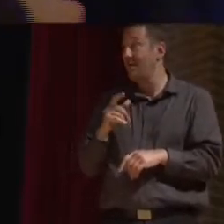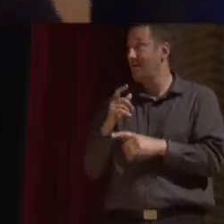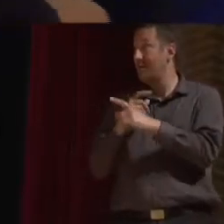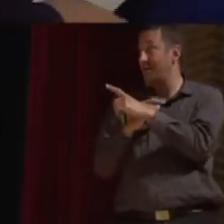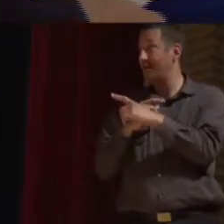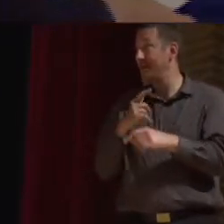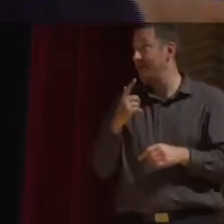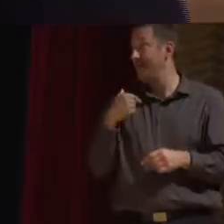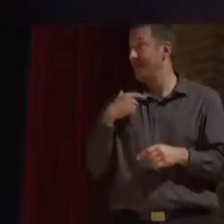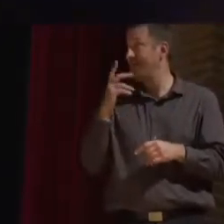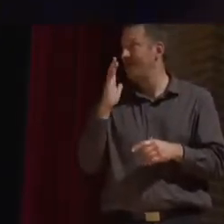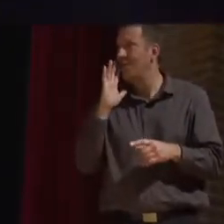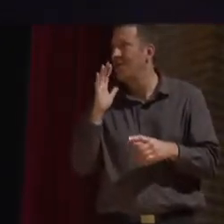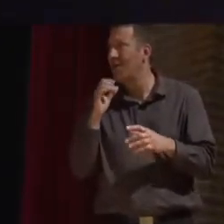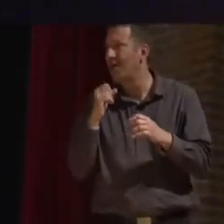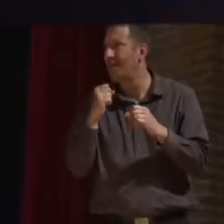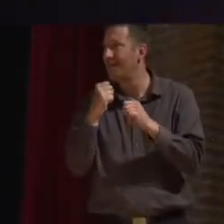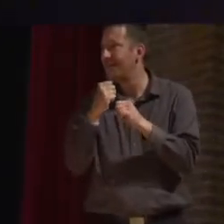employee. Okay.